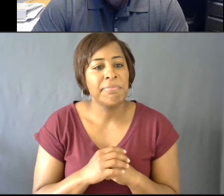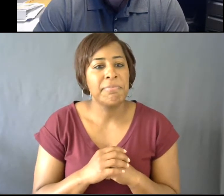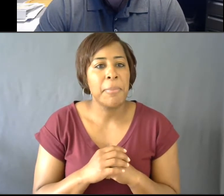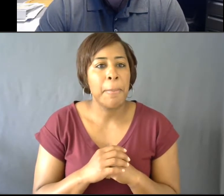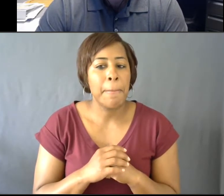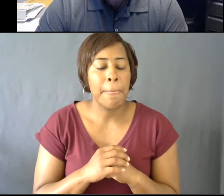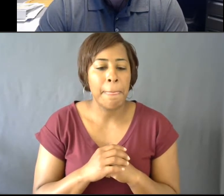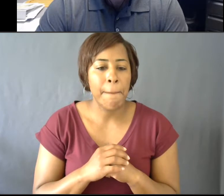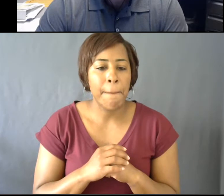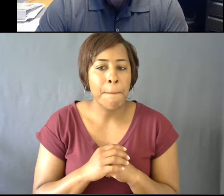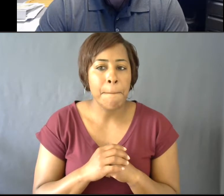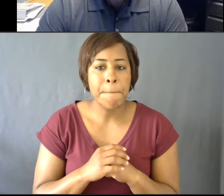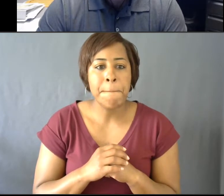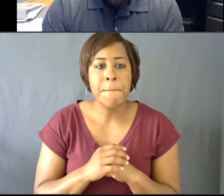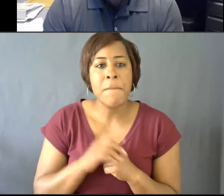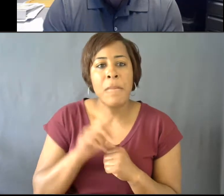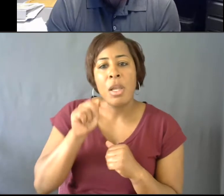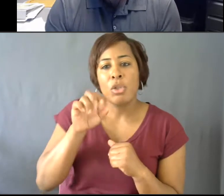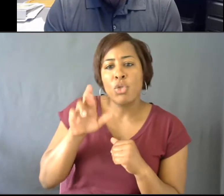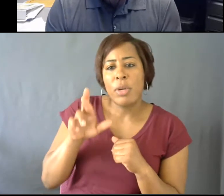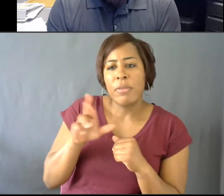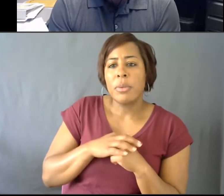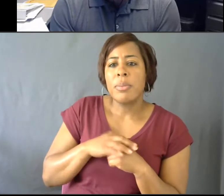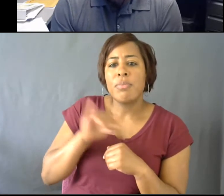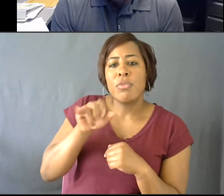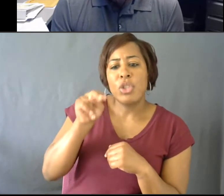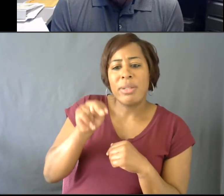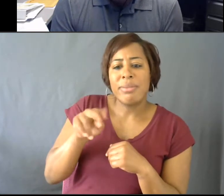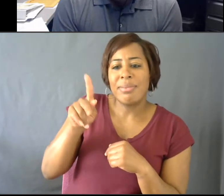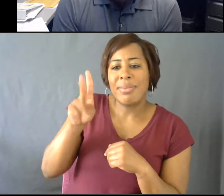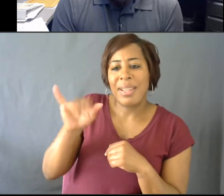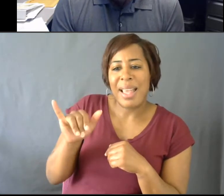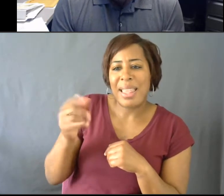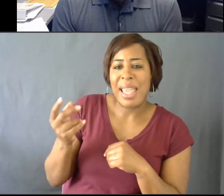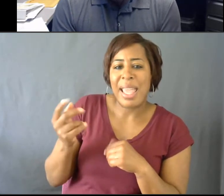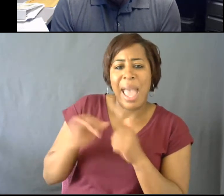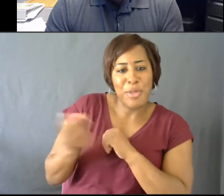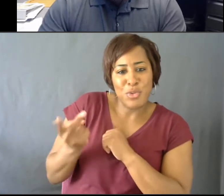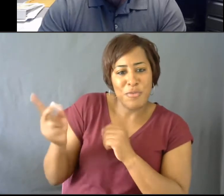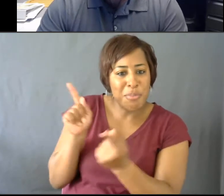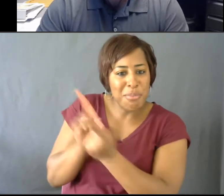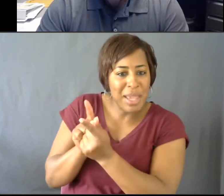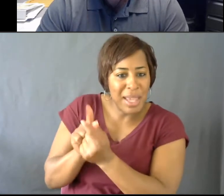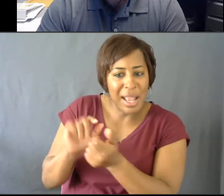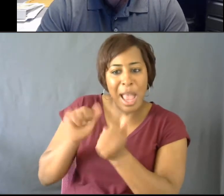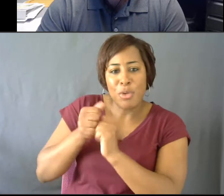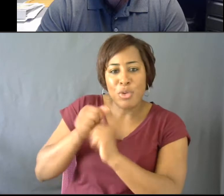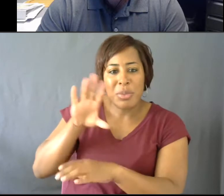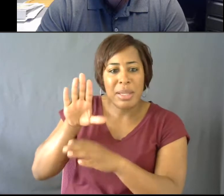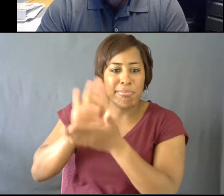So Jen, Kathy, how did you guys cross paths, and how did you get engaged in the same project?